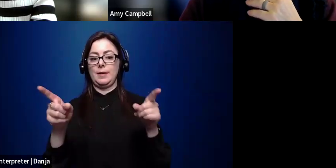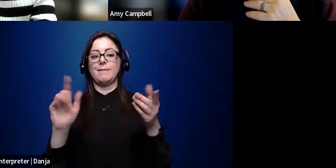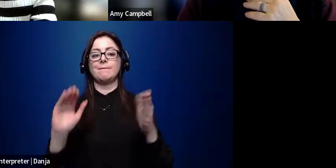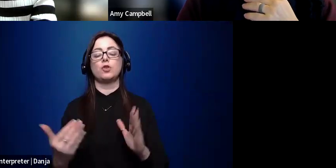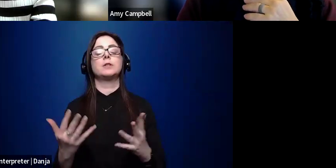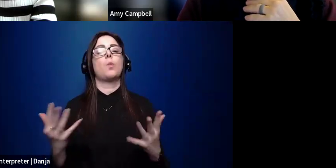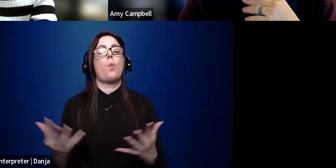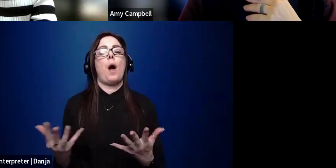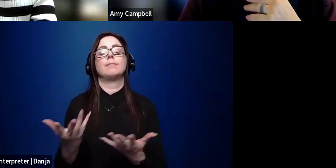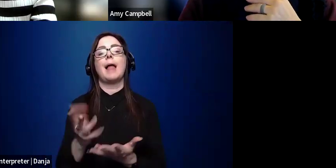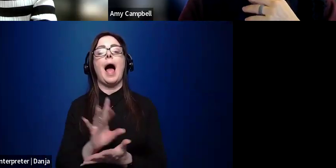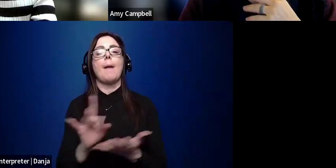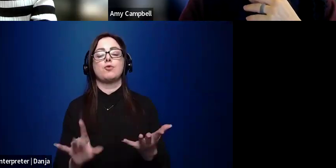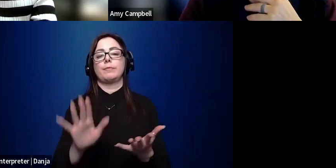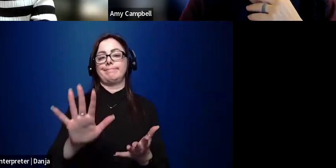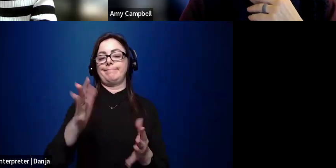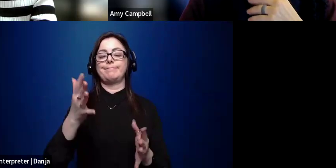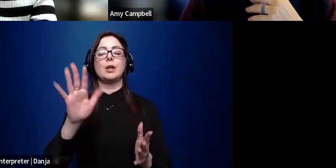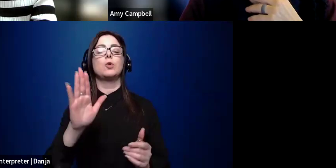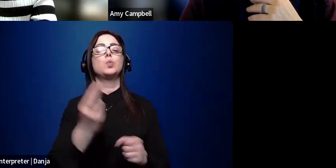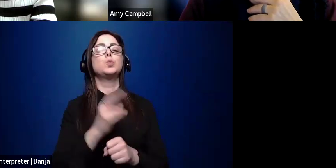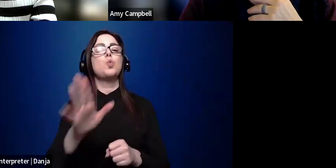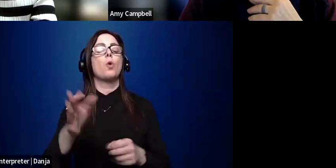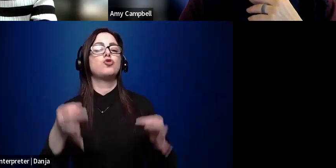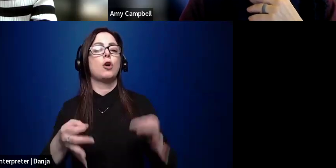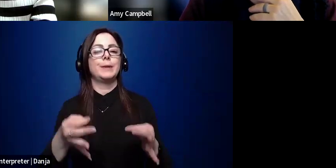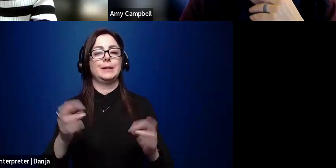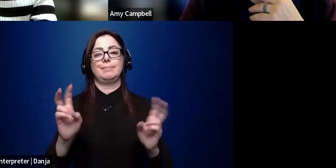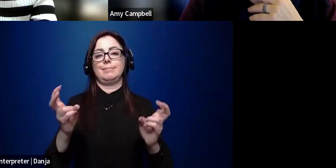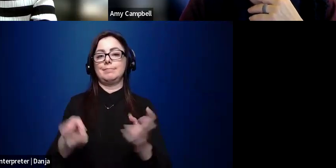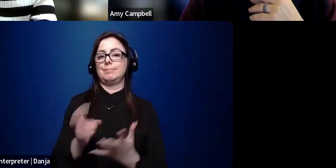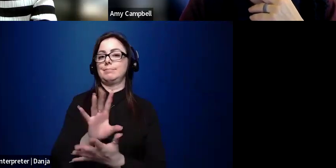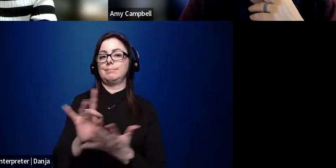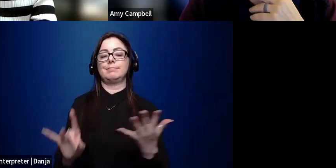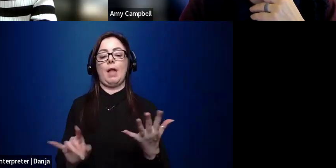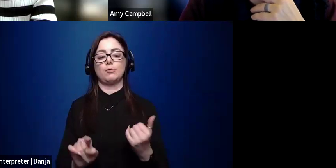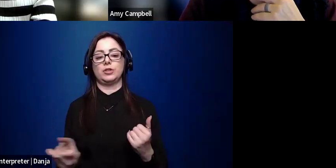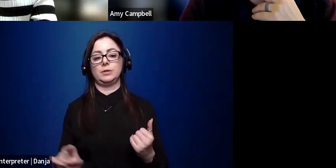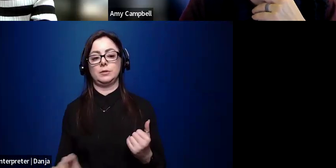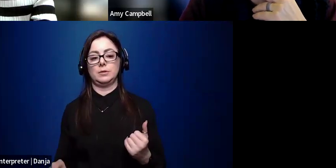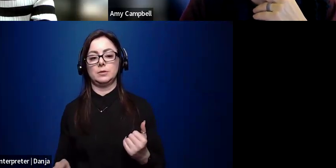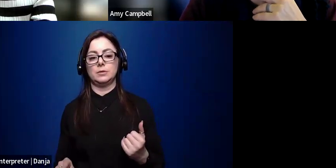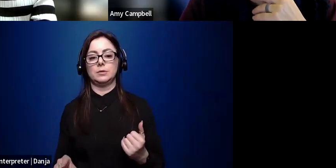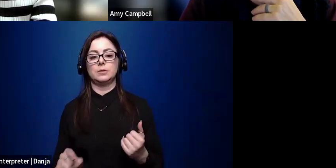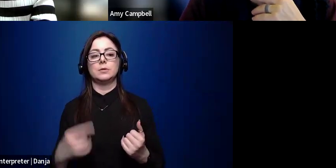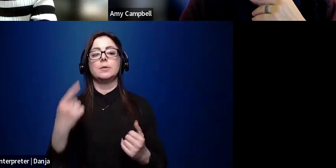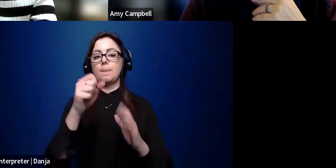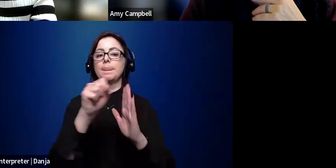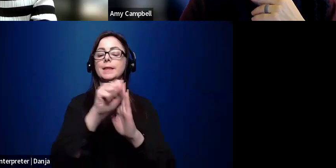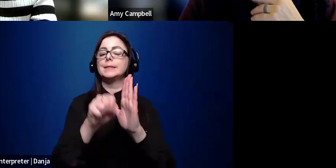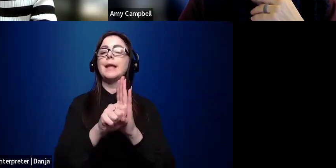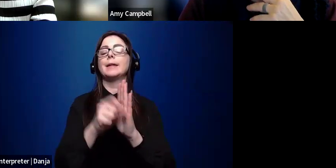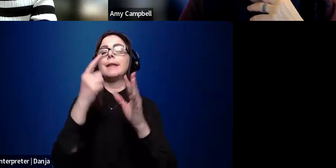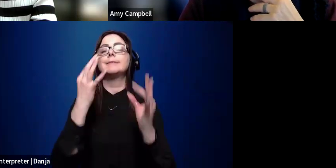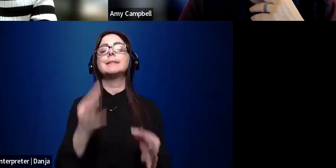what they call discretionary, optional services. So things that the state has decided they do because it's the right thing to